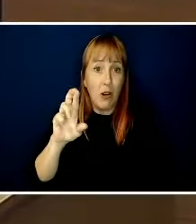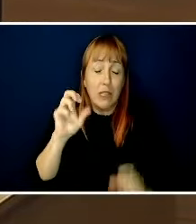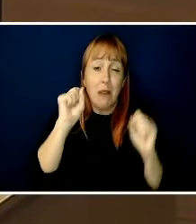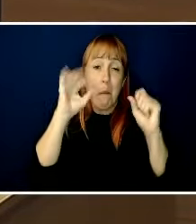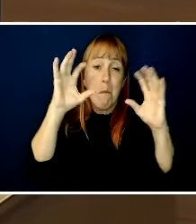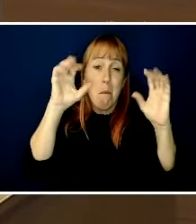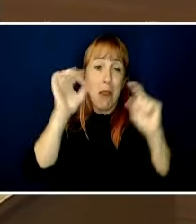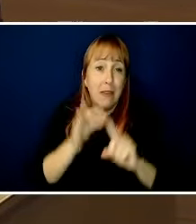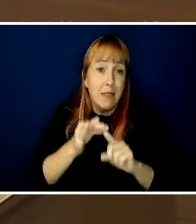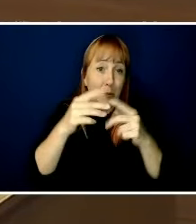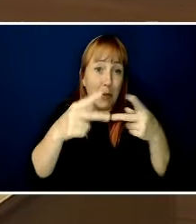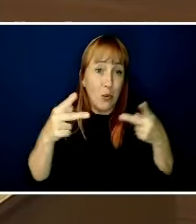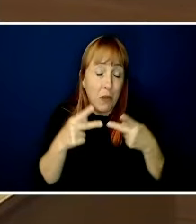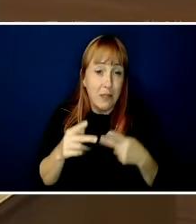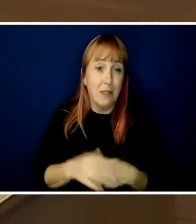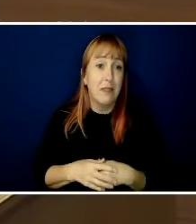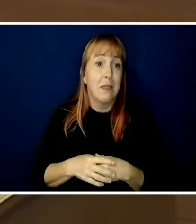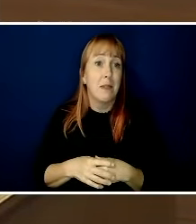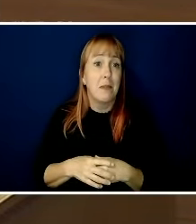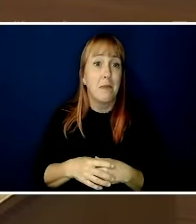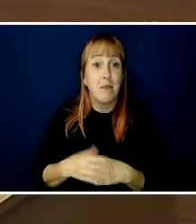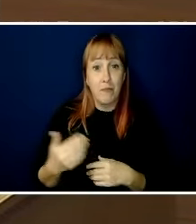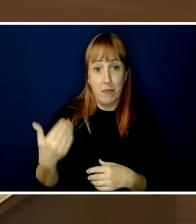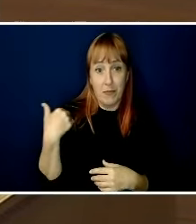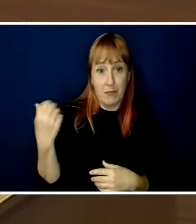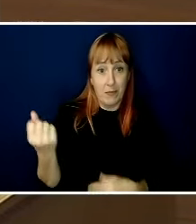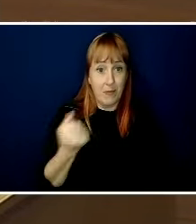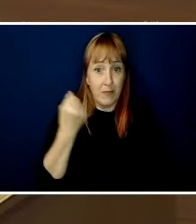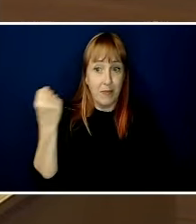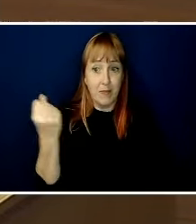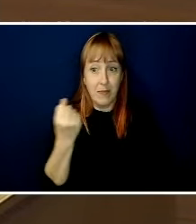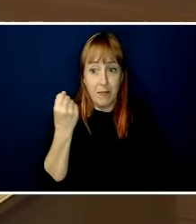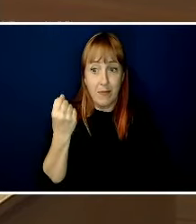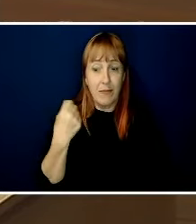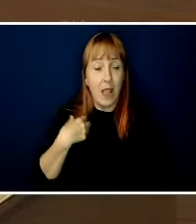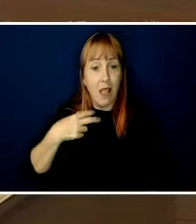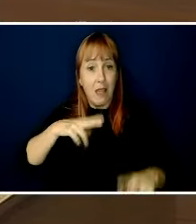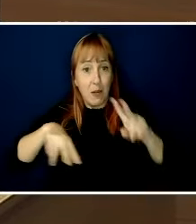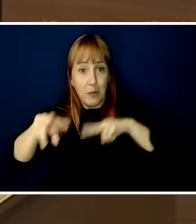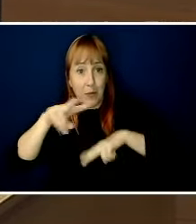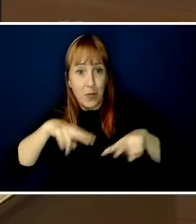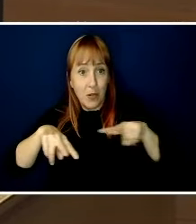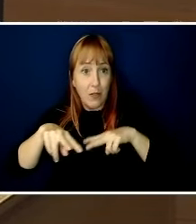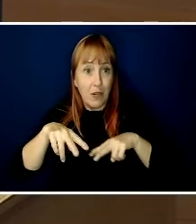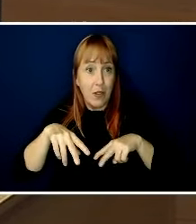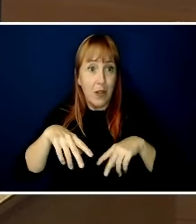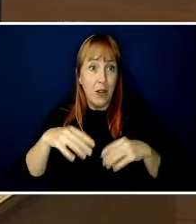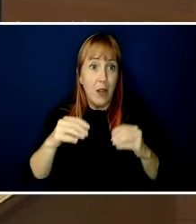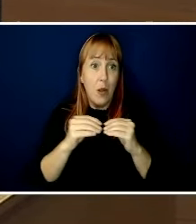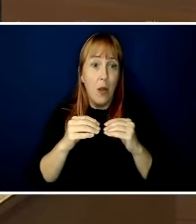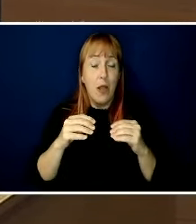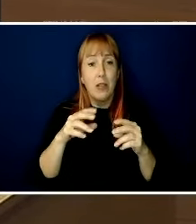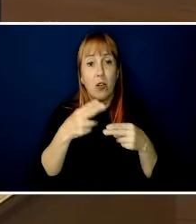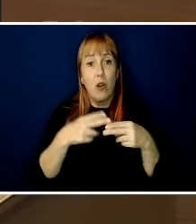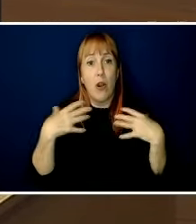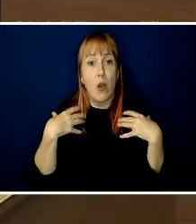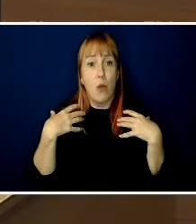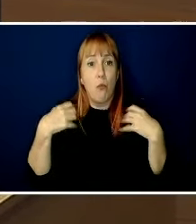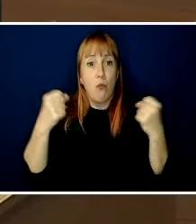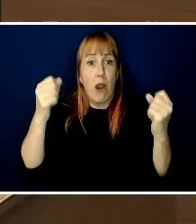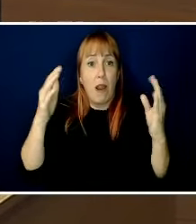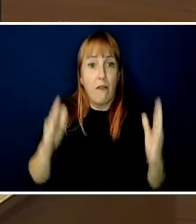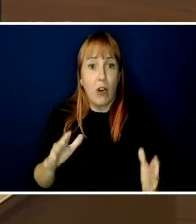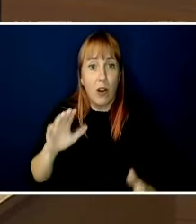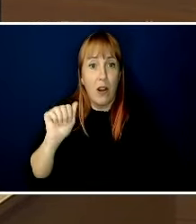yeah. On Saturday, I observed a Braver Angels. So